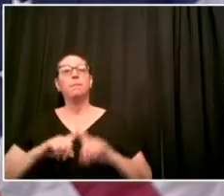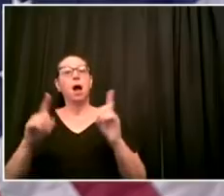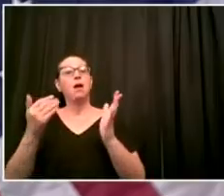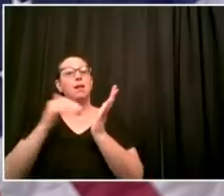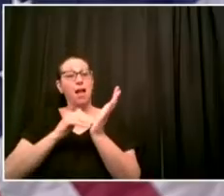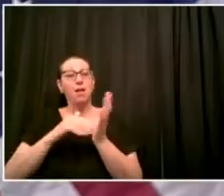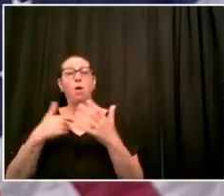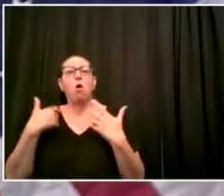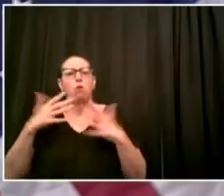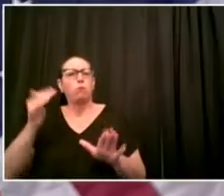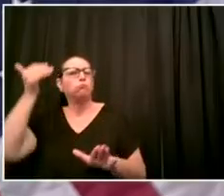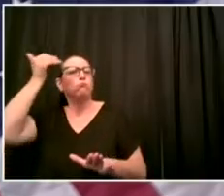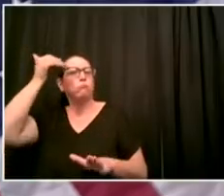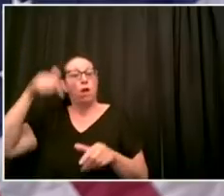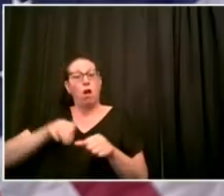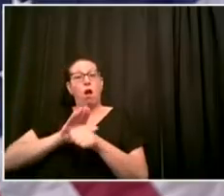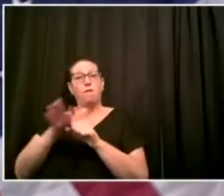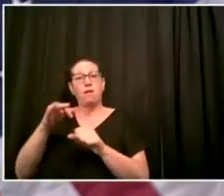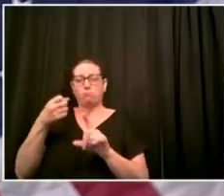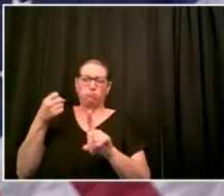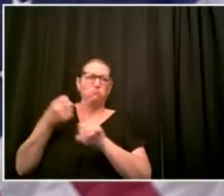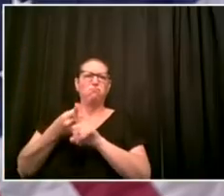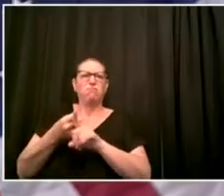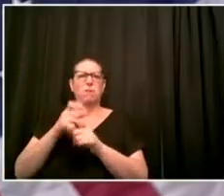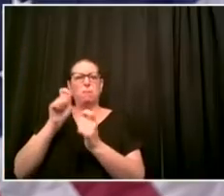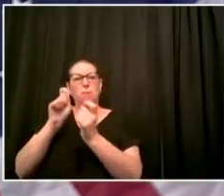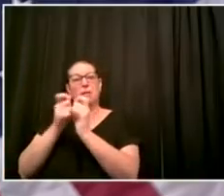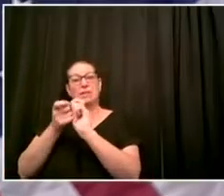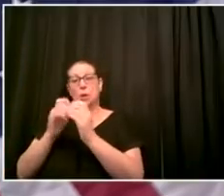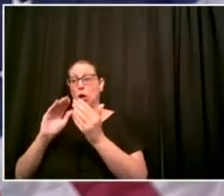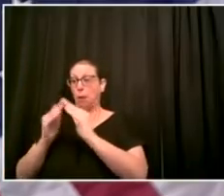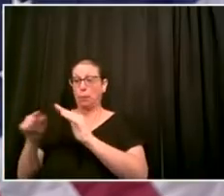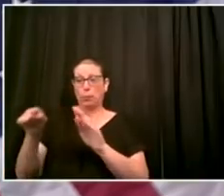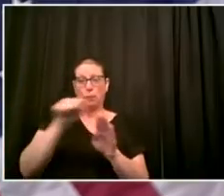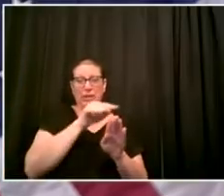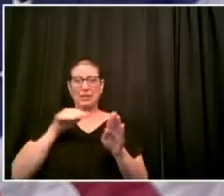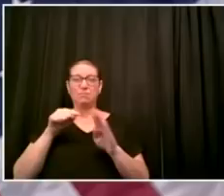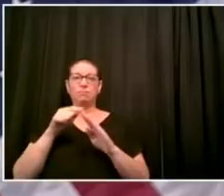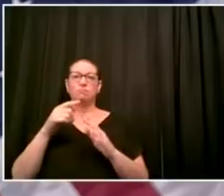in the future. Yoav from the city is up next. Yoav?